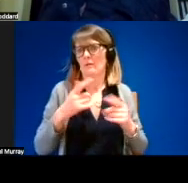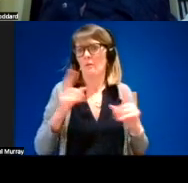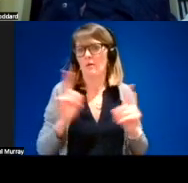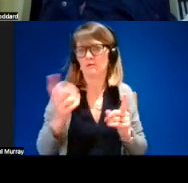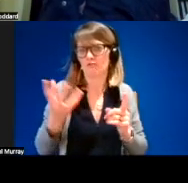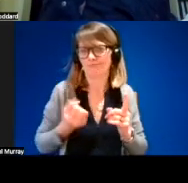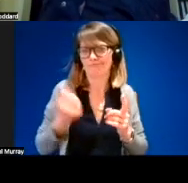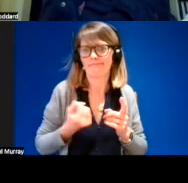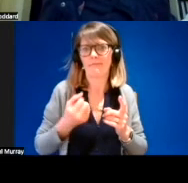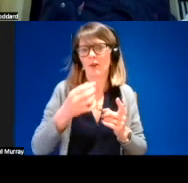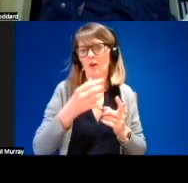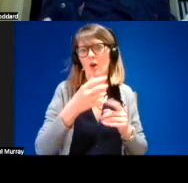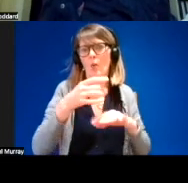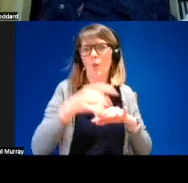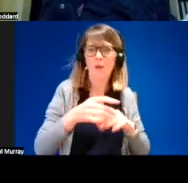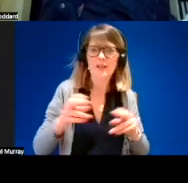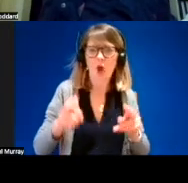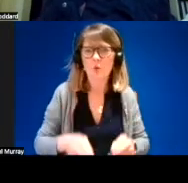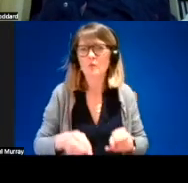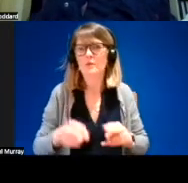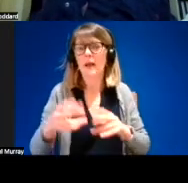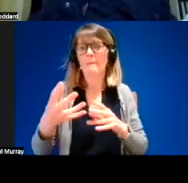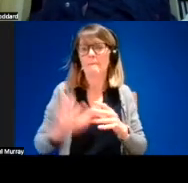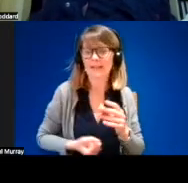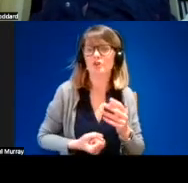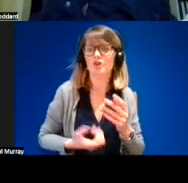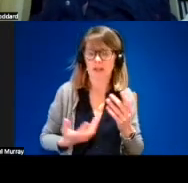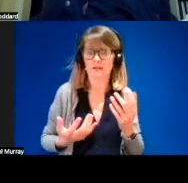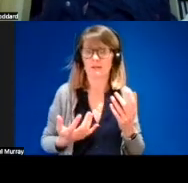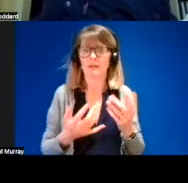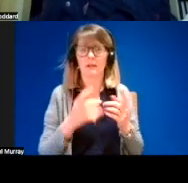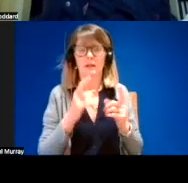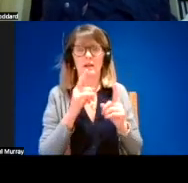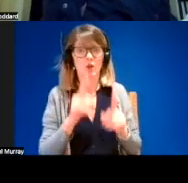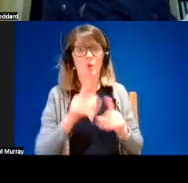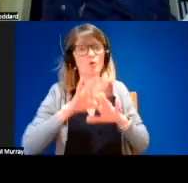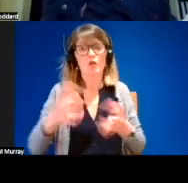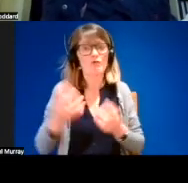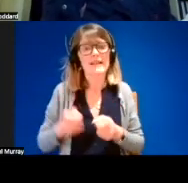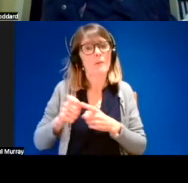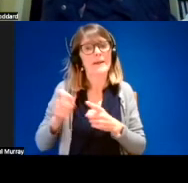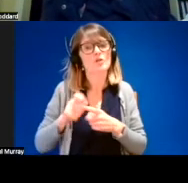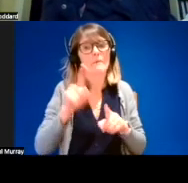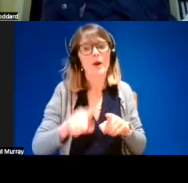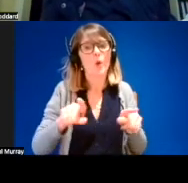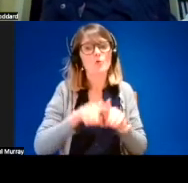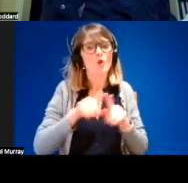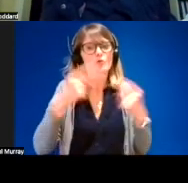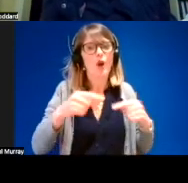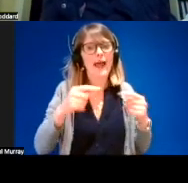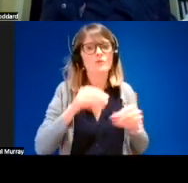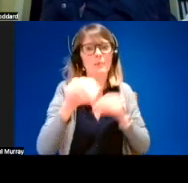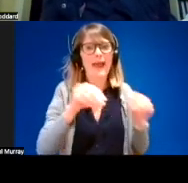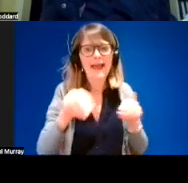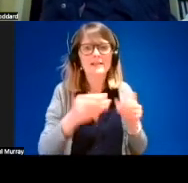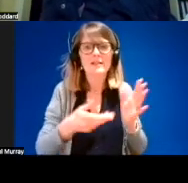Interestingly, not only are you not in receipt of a pension, but you are also barred from paying into the additional voluntary contribution scheme, even